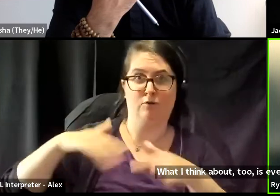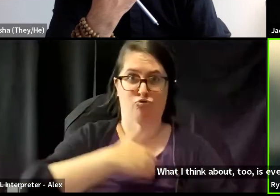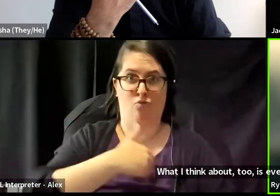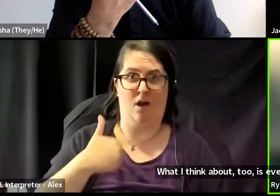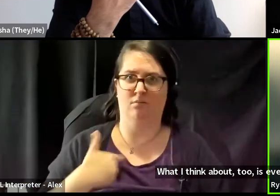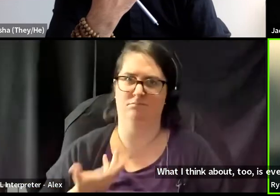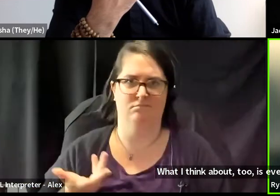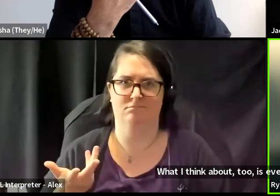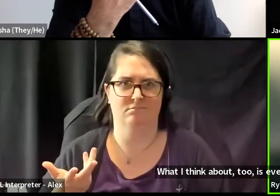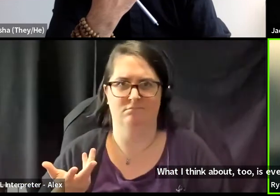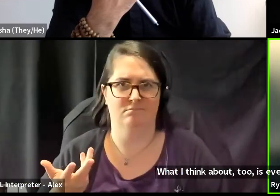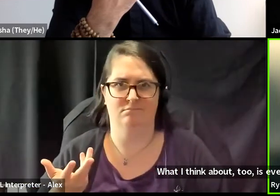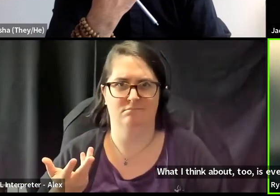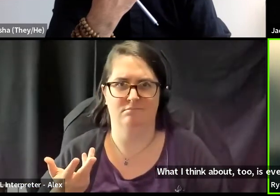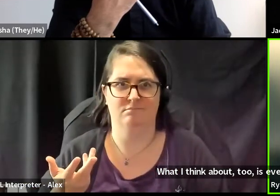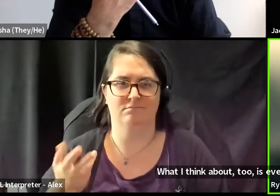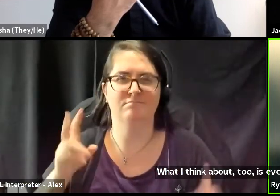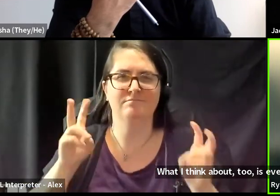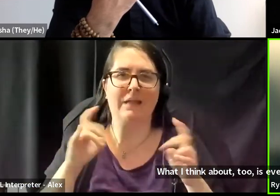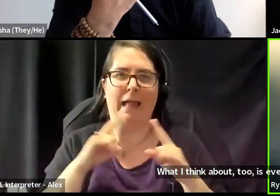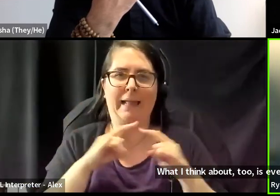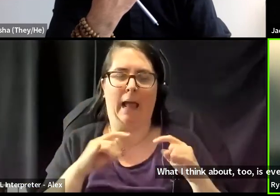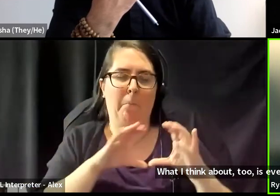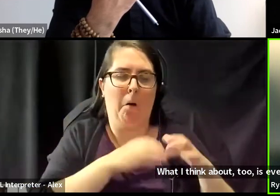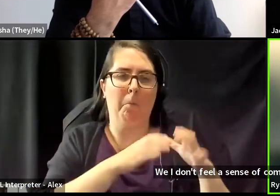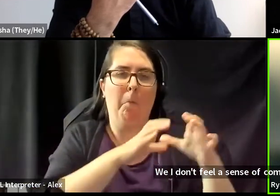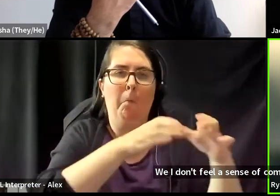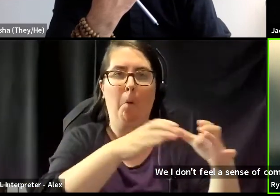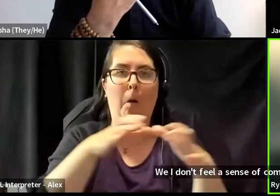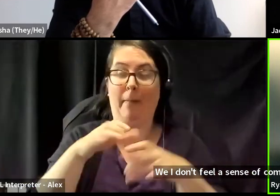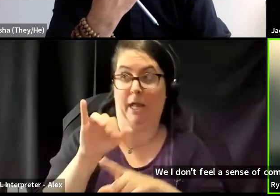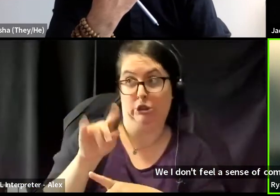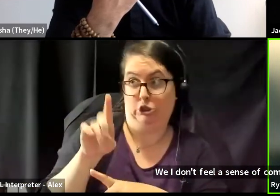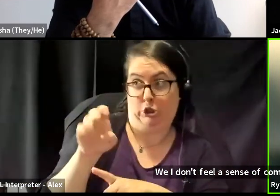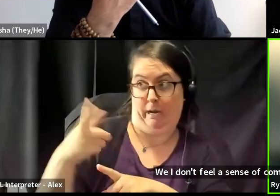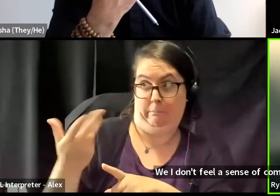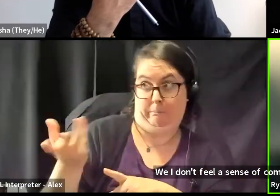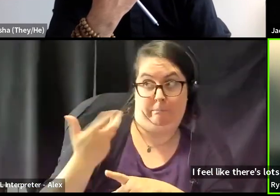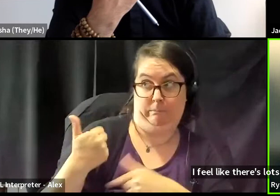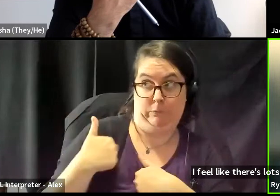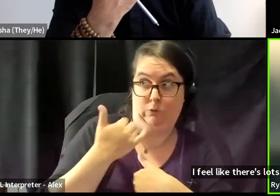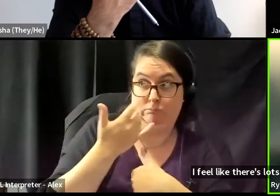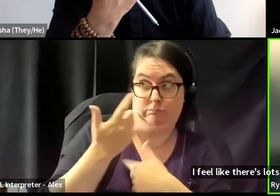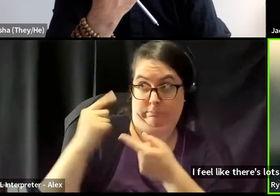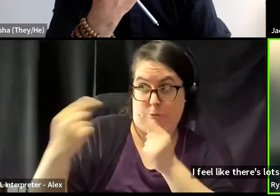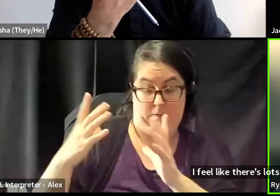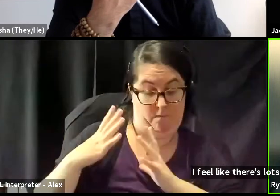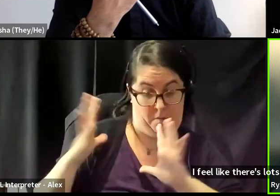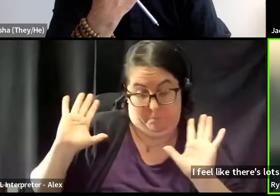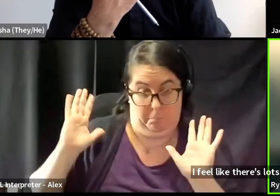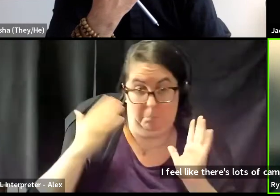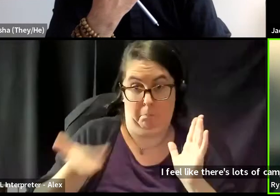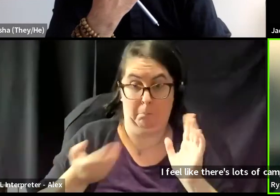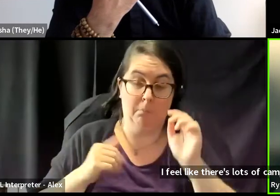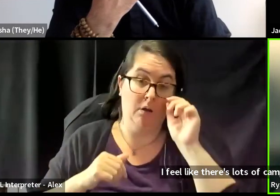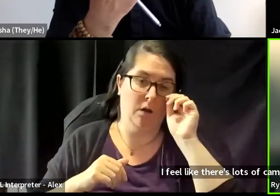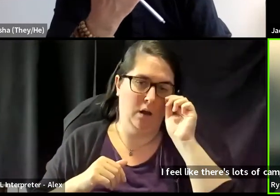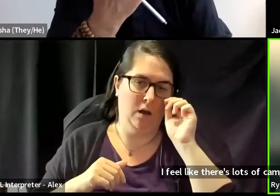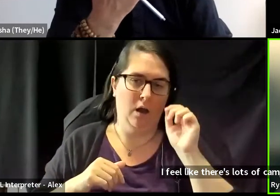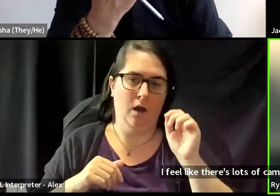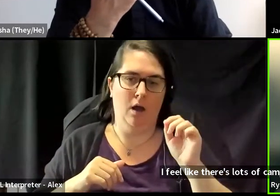right? I feel like there's lots of camps. And I mean, Jade also, like, let me know how you also feel about this too. I feel like